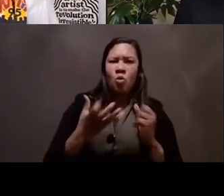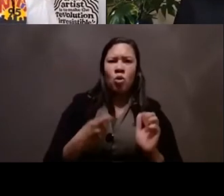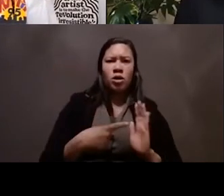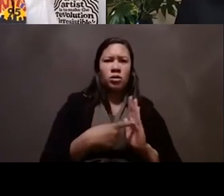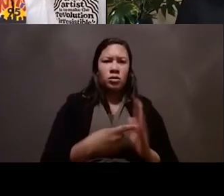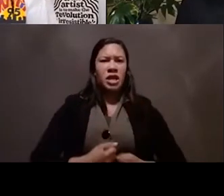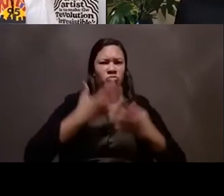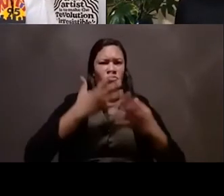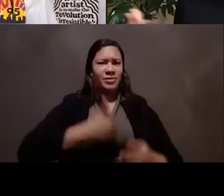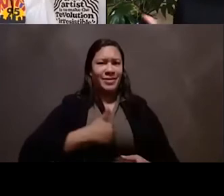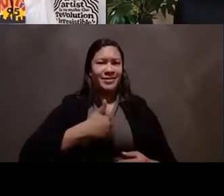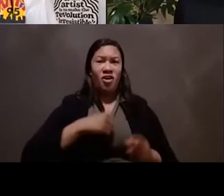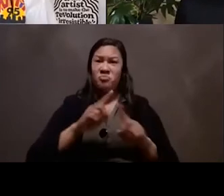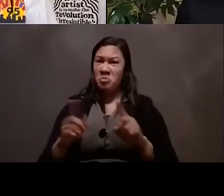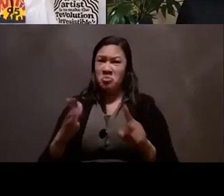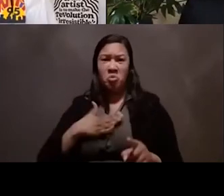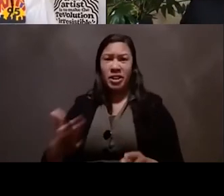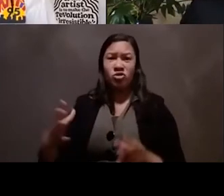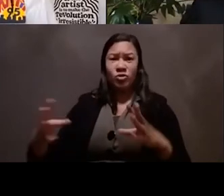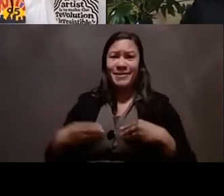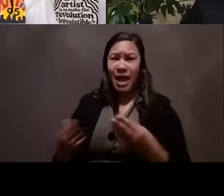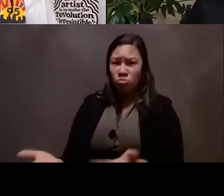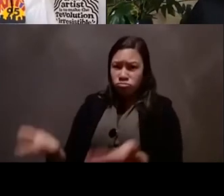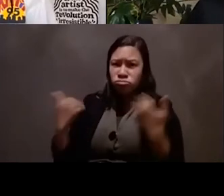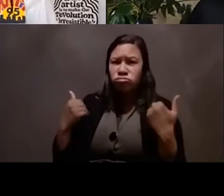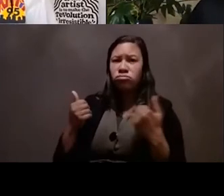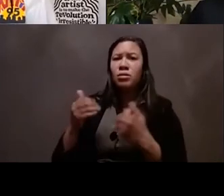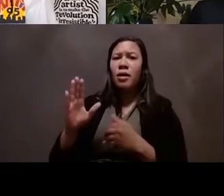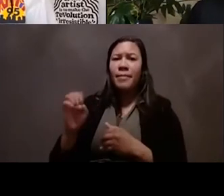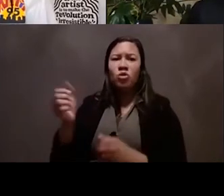And I hope that makes sense. I mean, I think all of this is so messy,